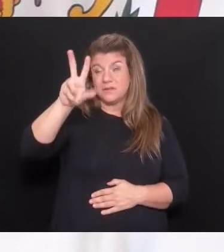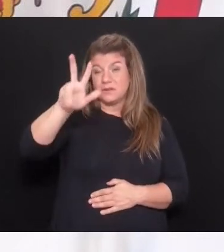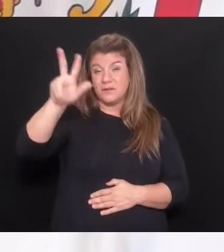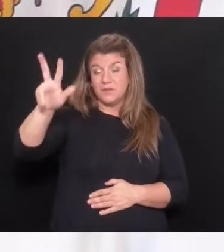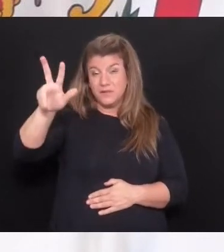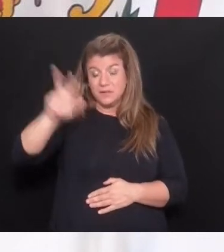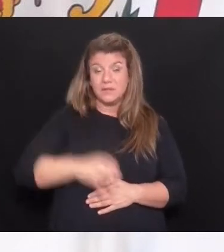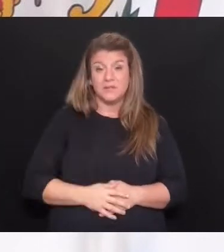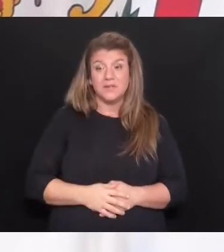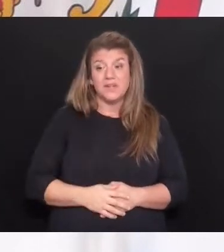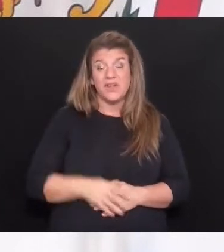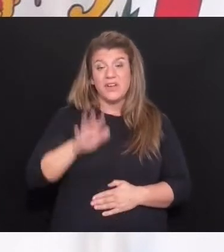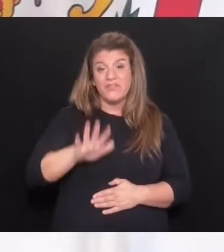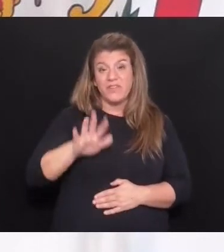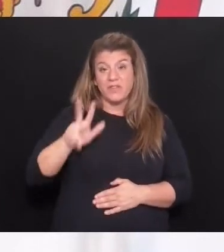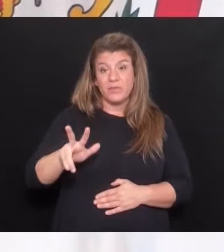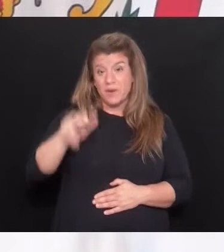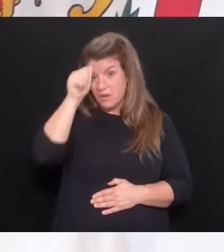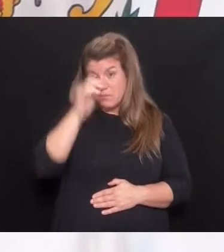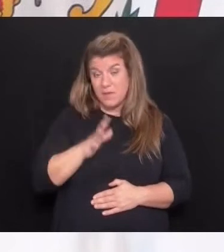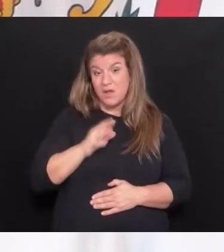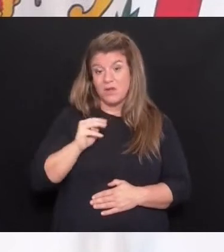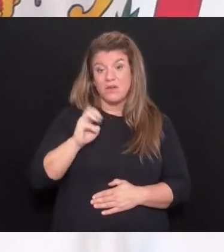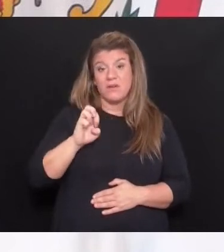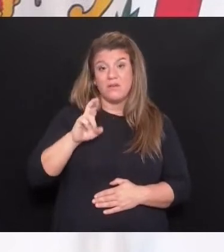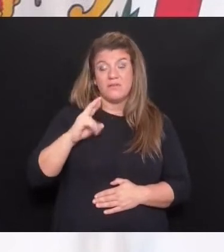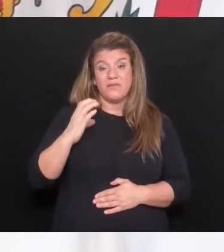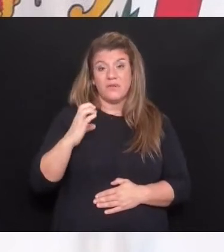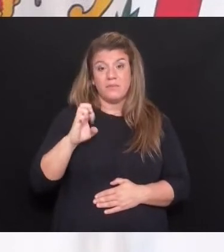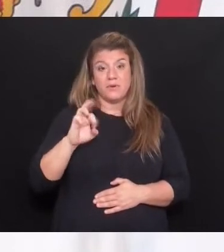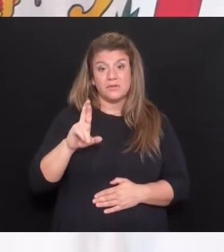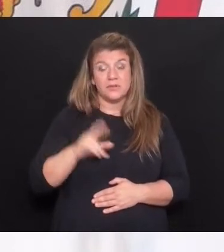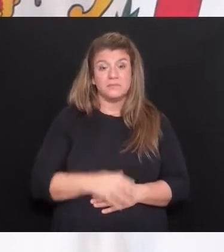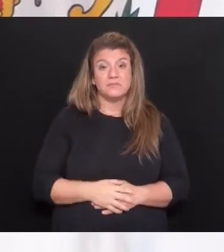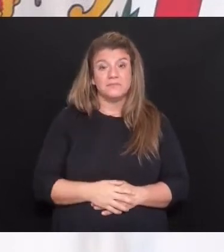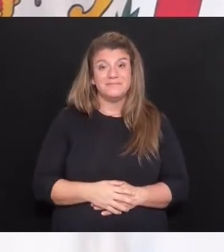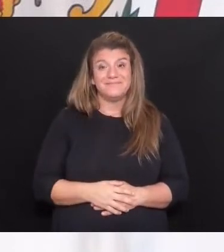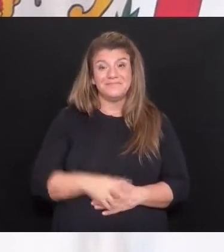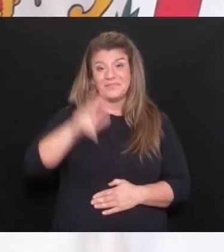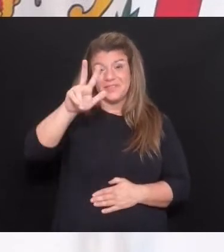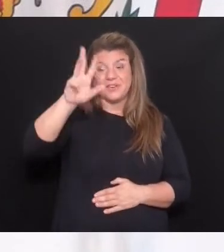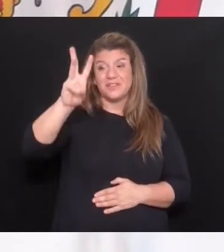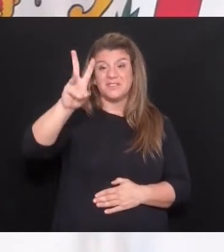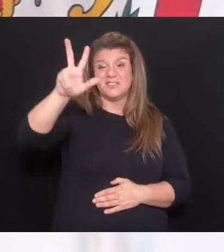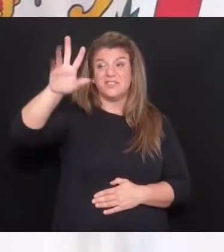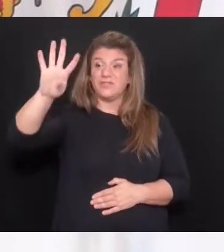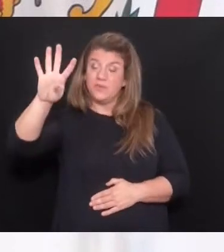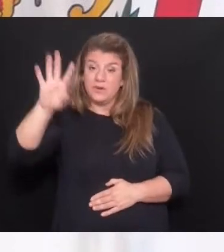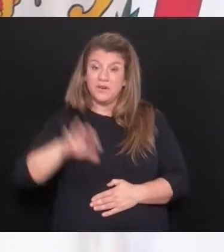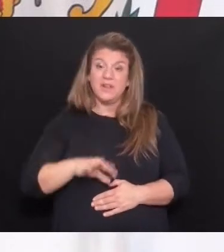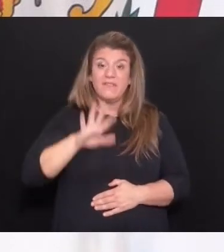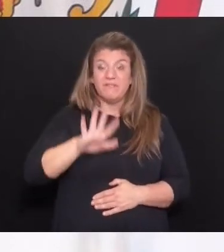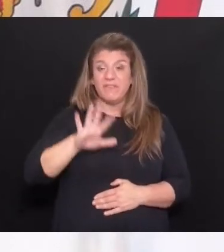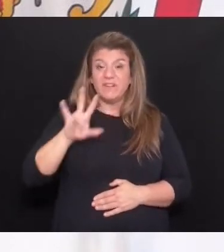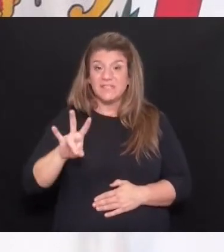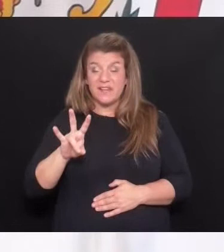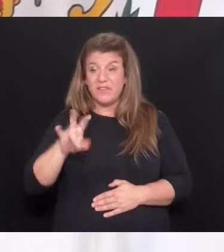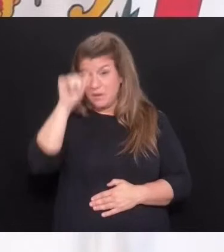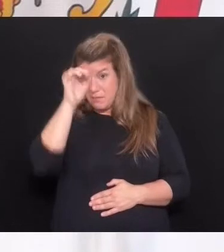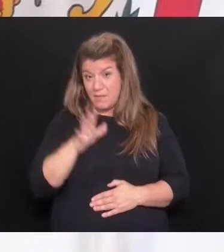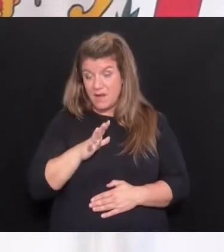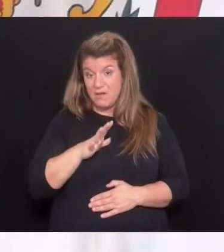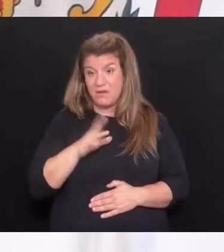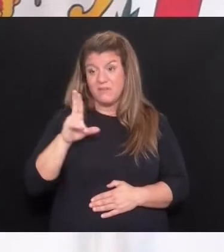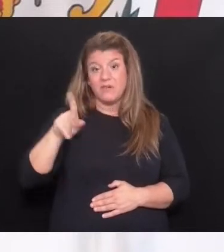3,633rd death is a 53-year-old male from Mercer County. The 3,634th death is a 57-year-old male